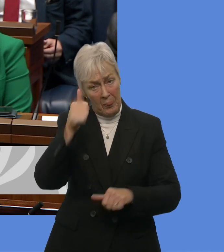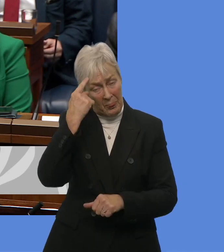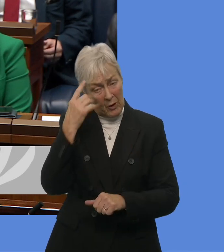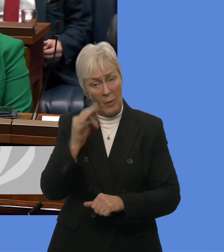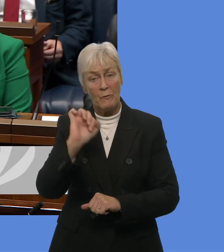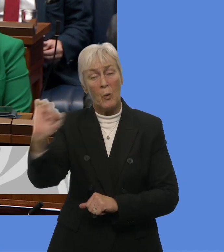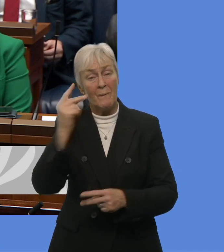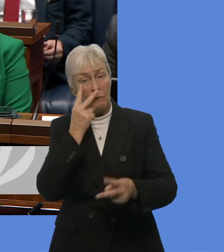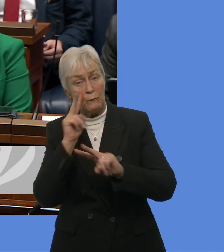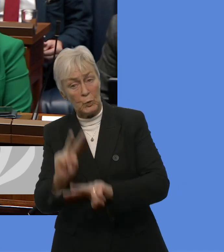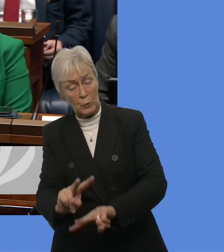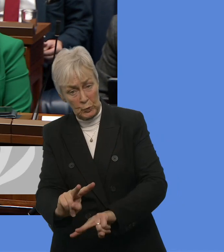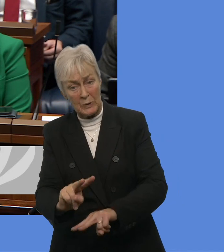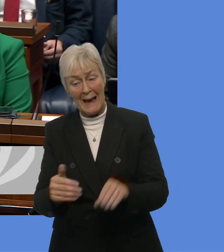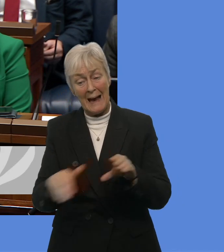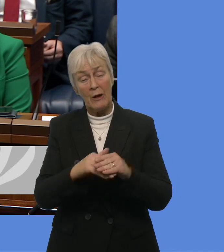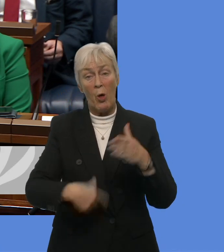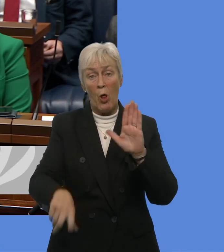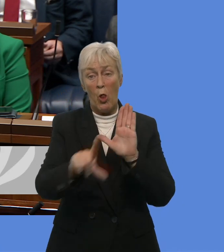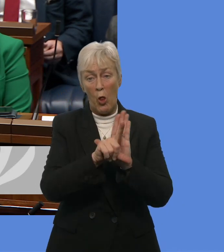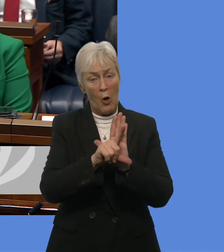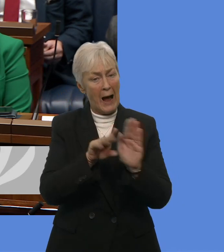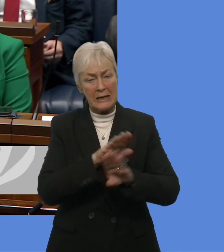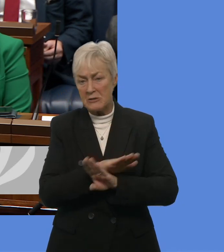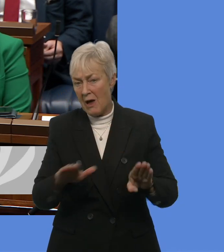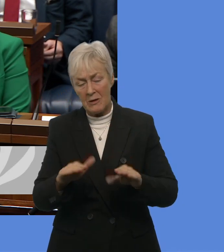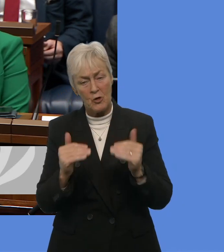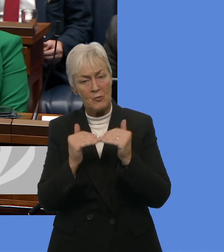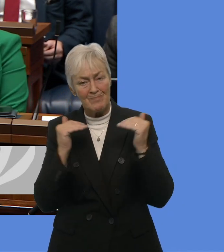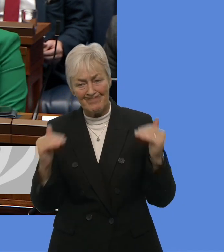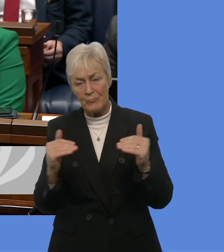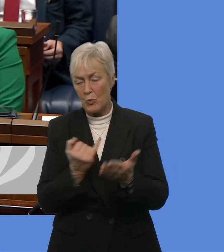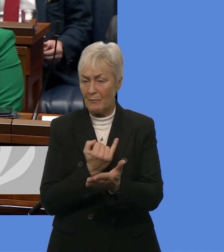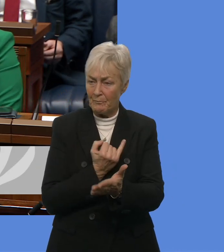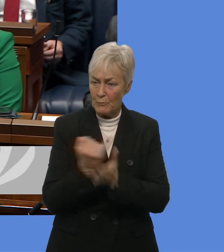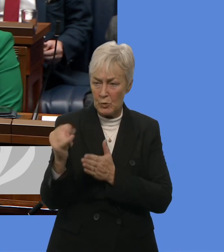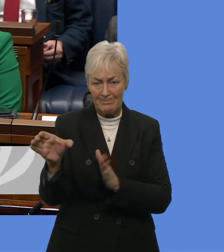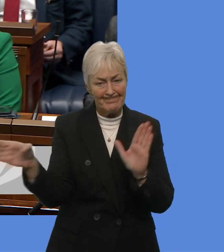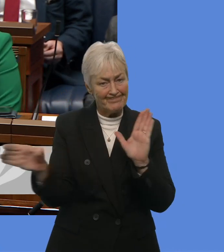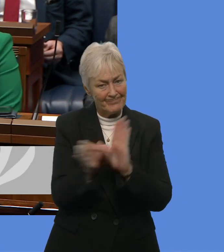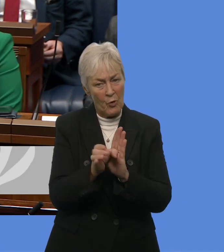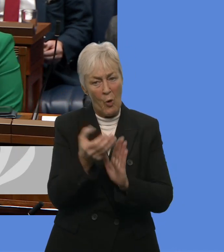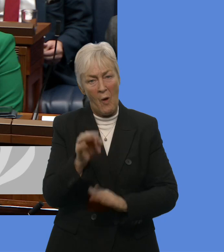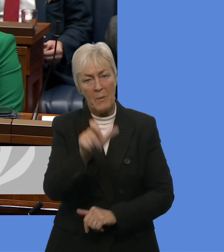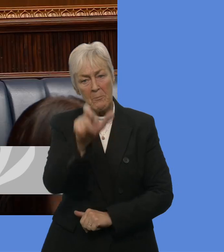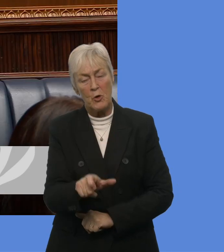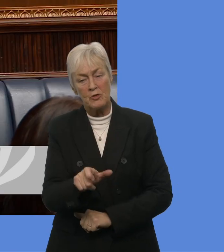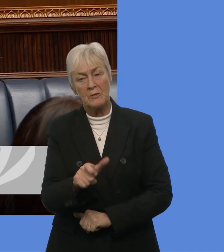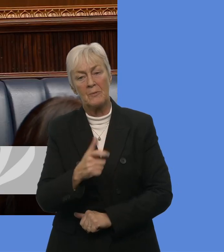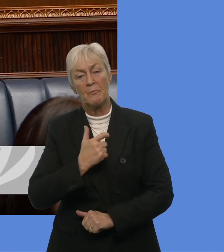and opinions, clearly in law it is not grounds to refuse a nomination on the basis of somebody's political